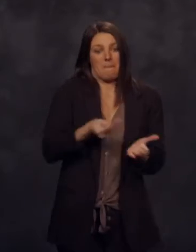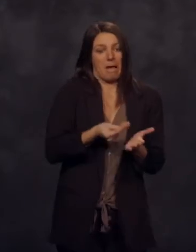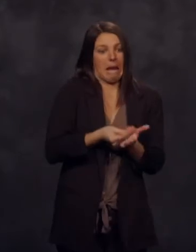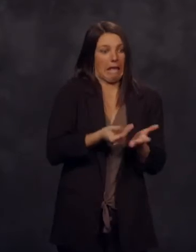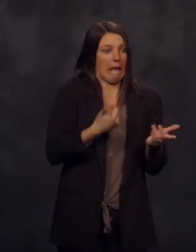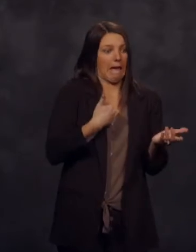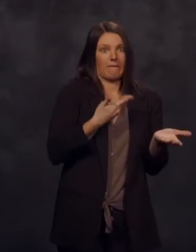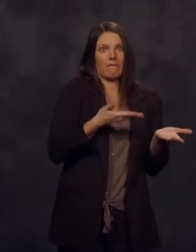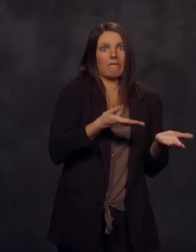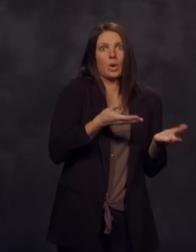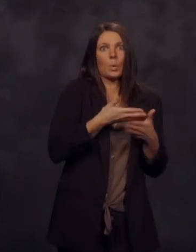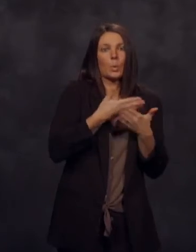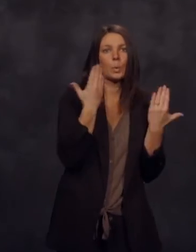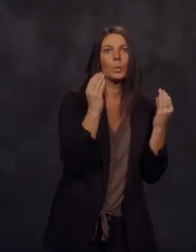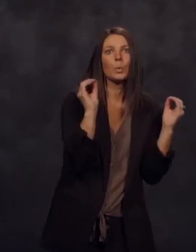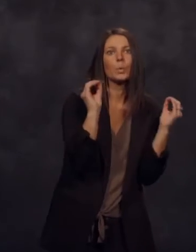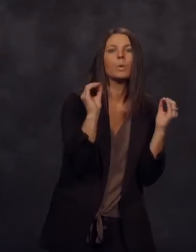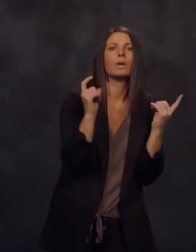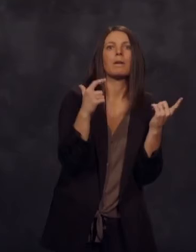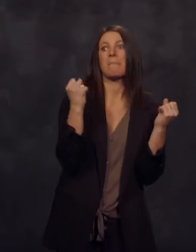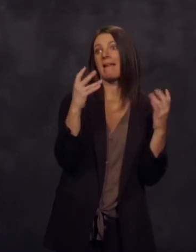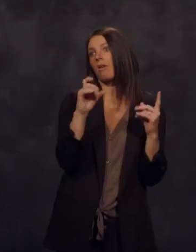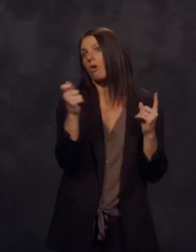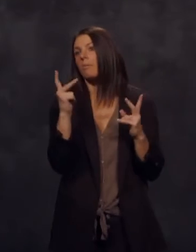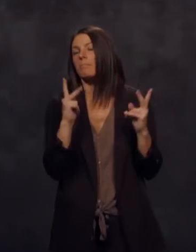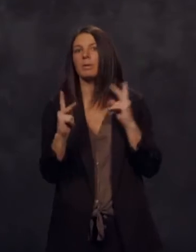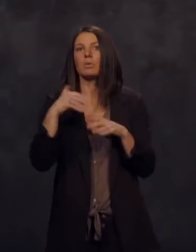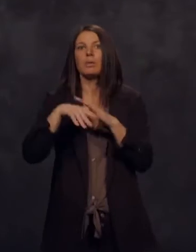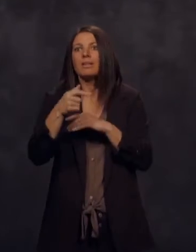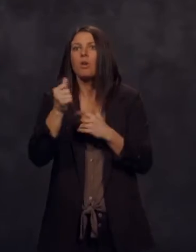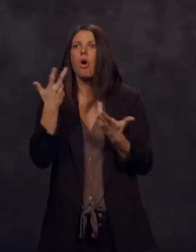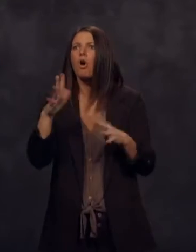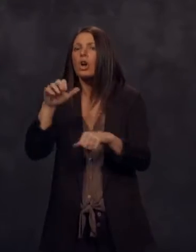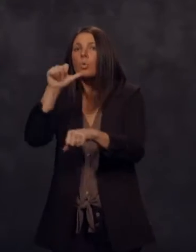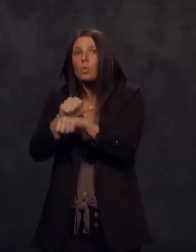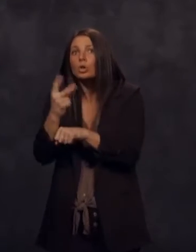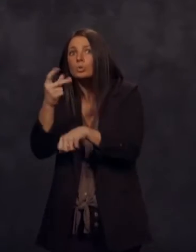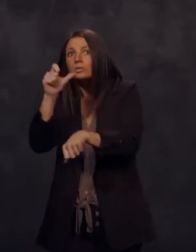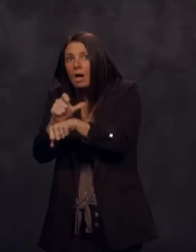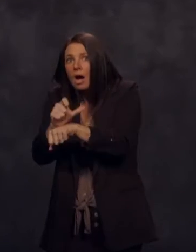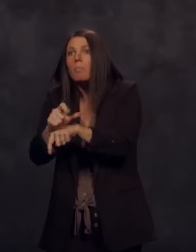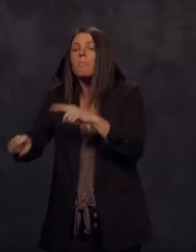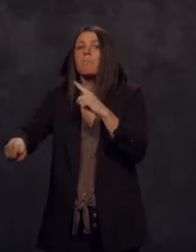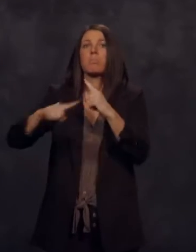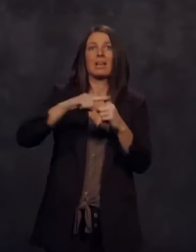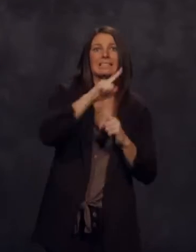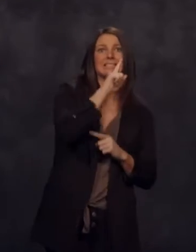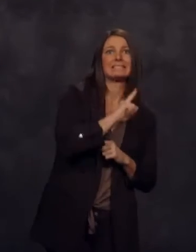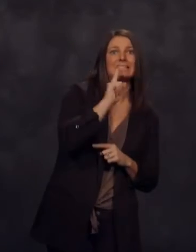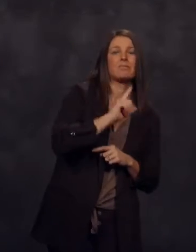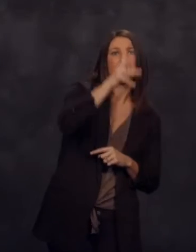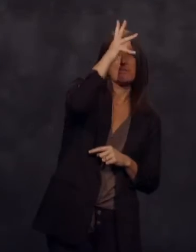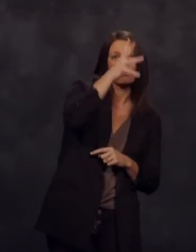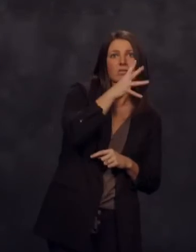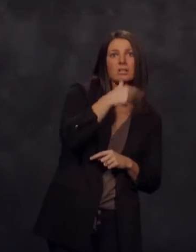money. Like many Pennsylvanians, I already work 2 jobs and I'm a single parent.